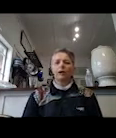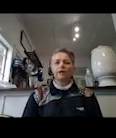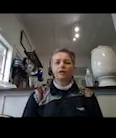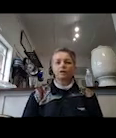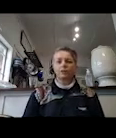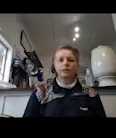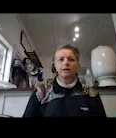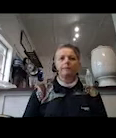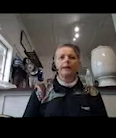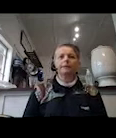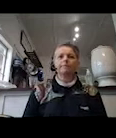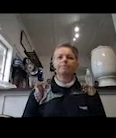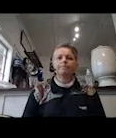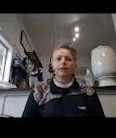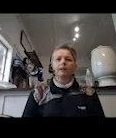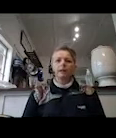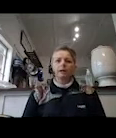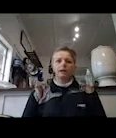in relation to a particular matter.